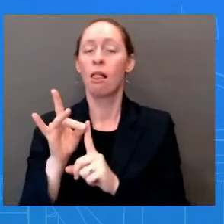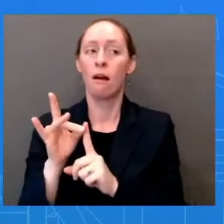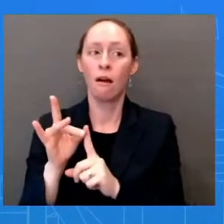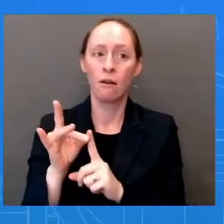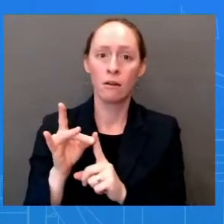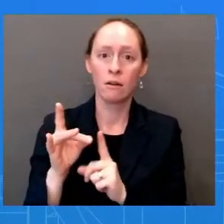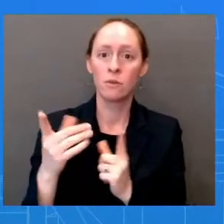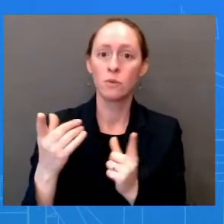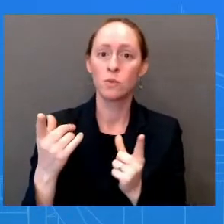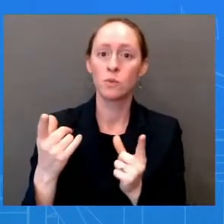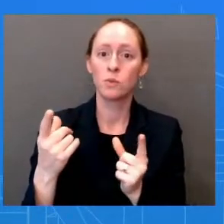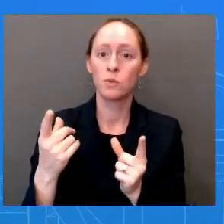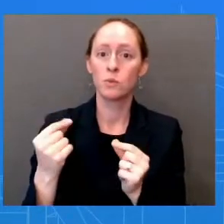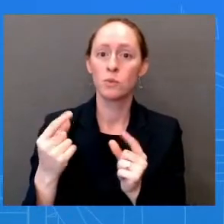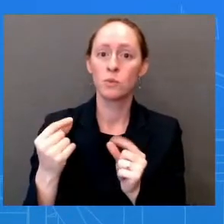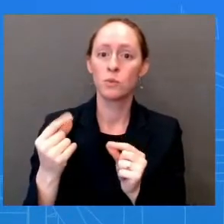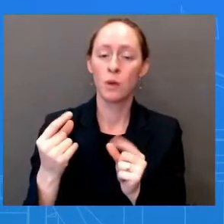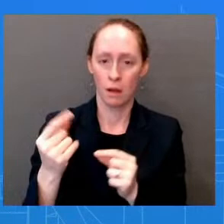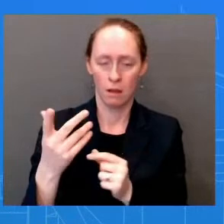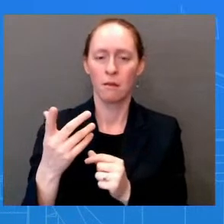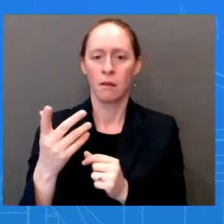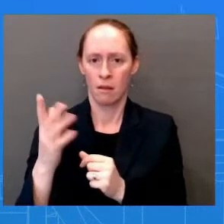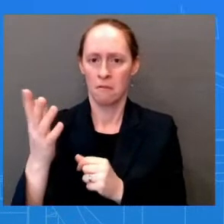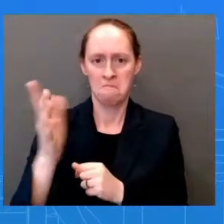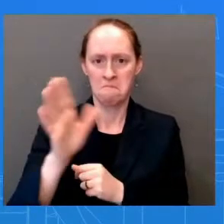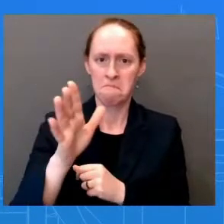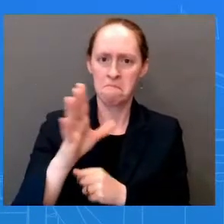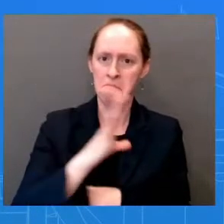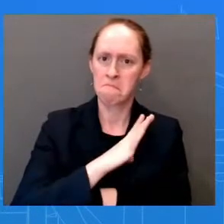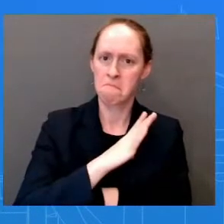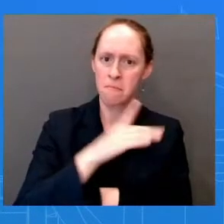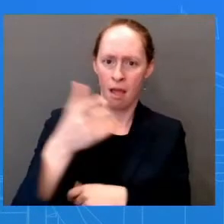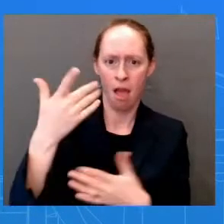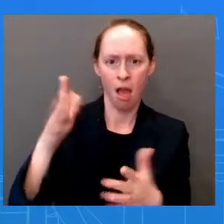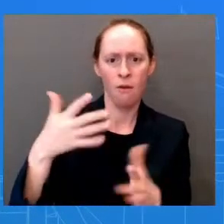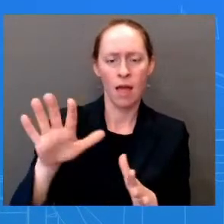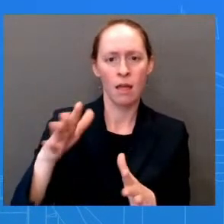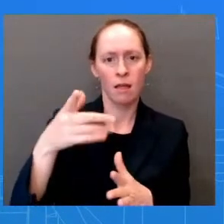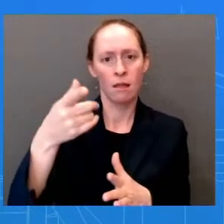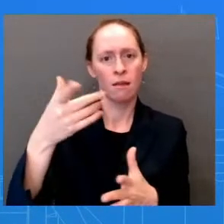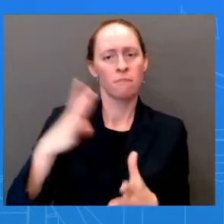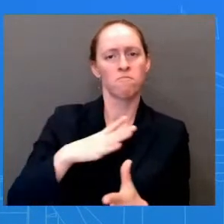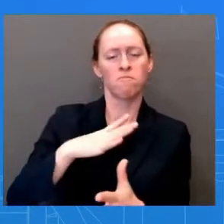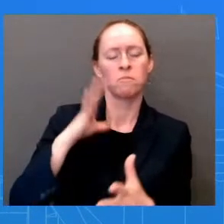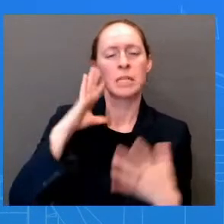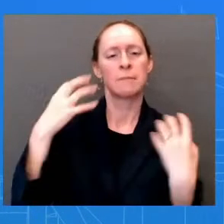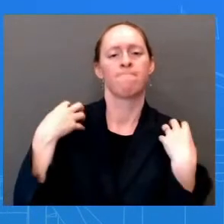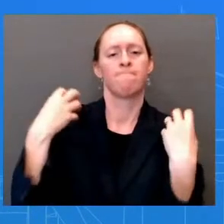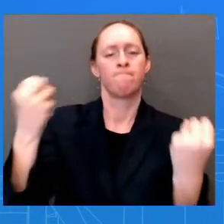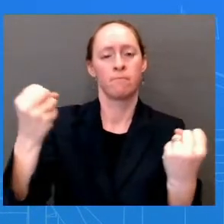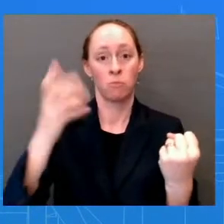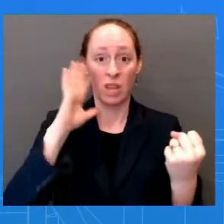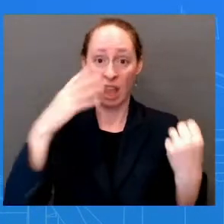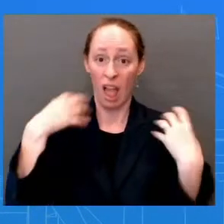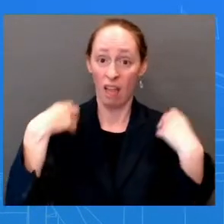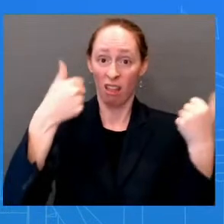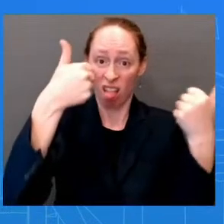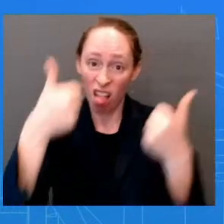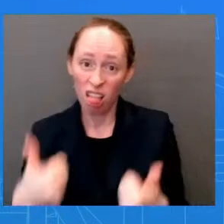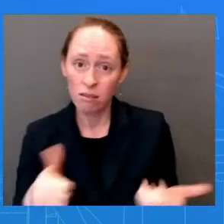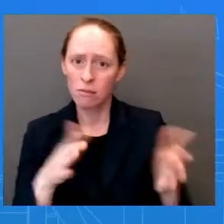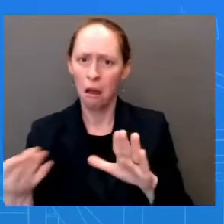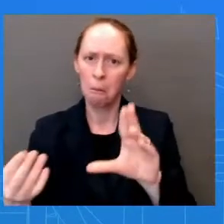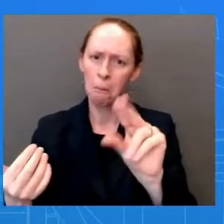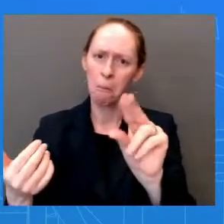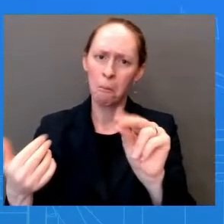America. That is a remarkable fact 2.5 years after we found this virus first in our country.